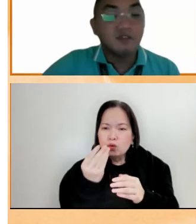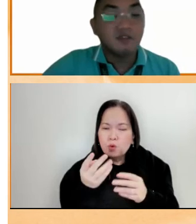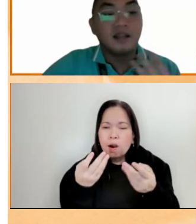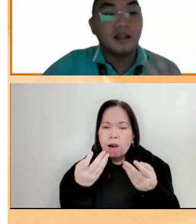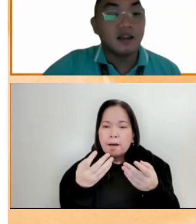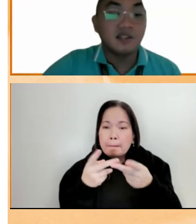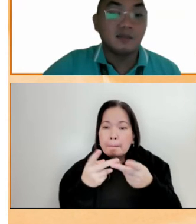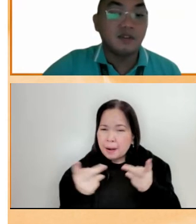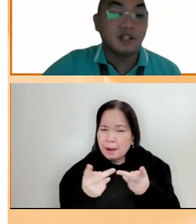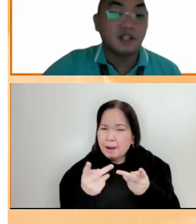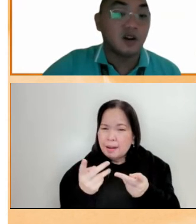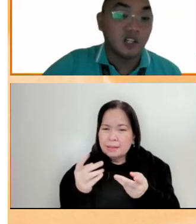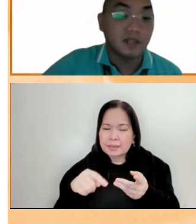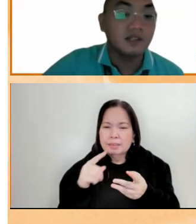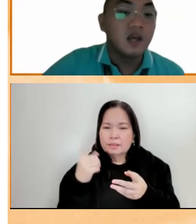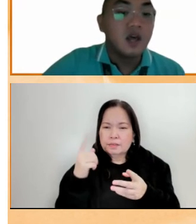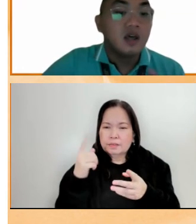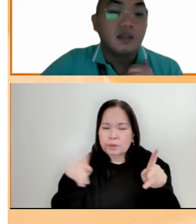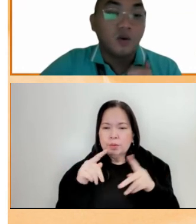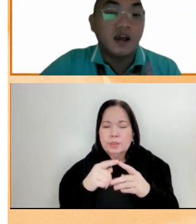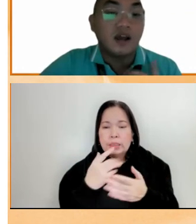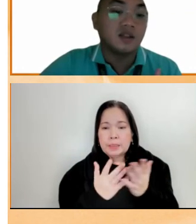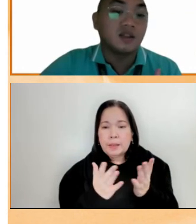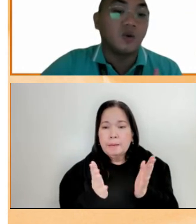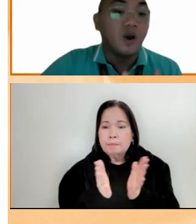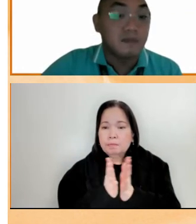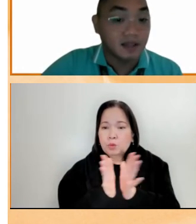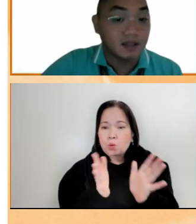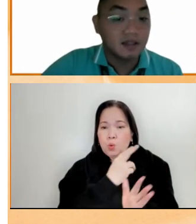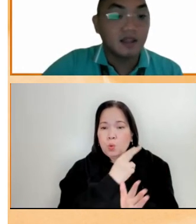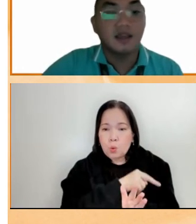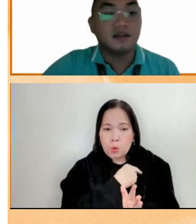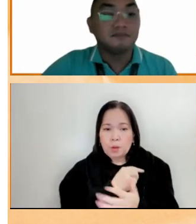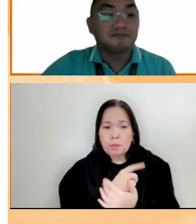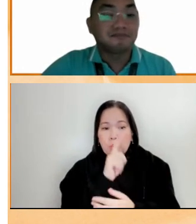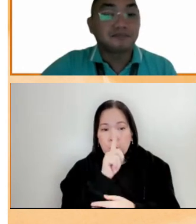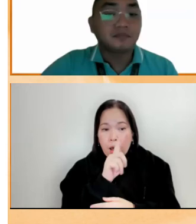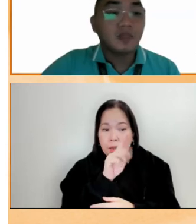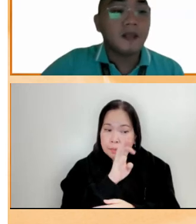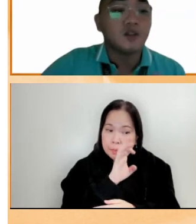of the general hospitals, they only allot 1 bed and